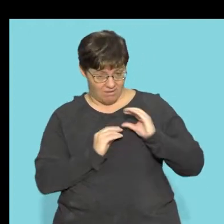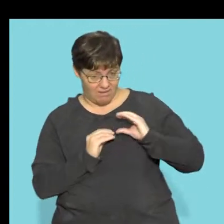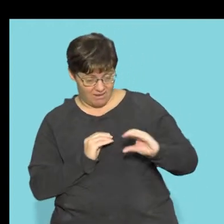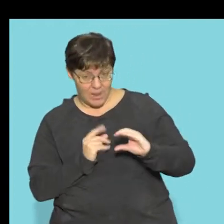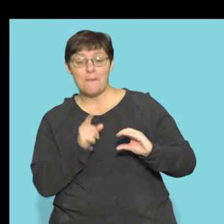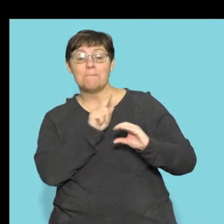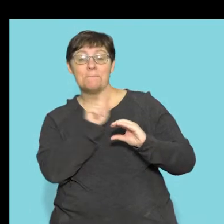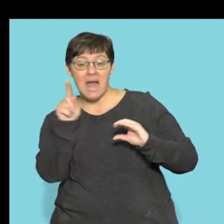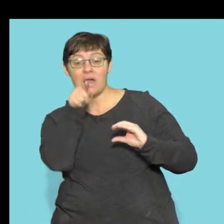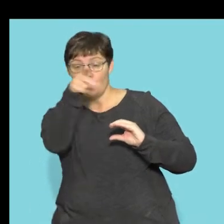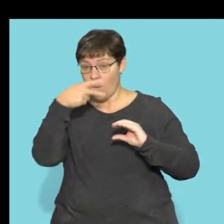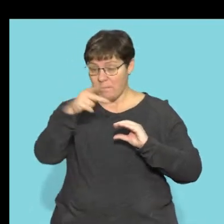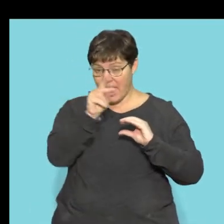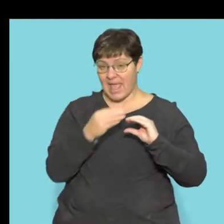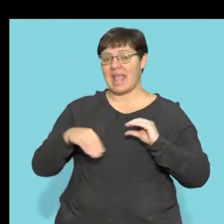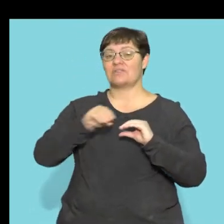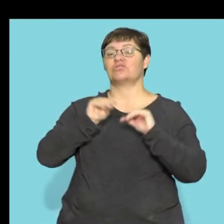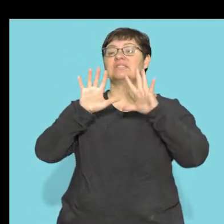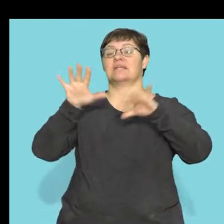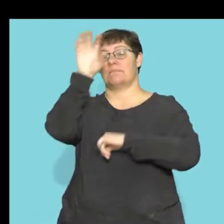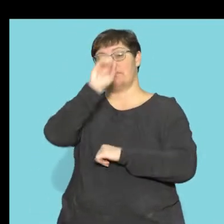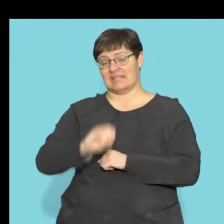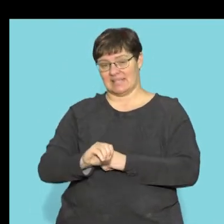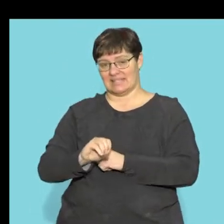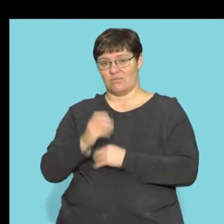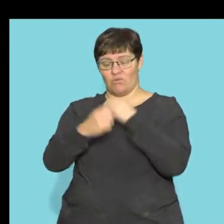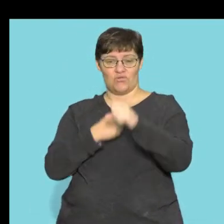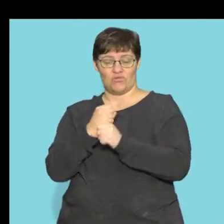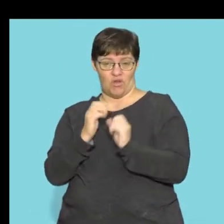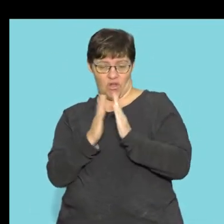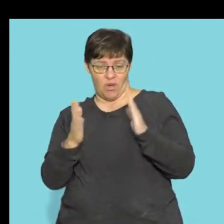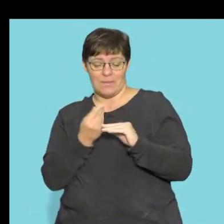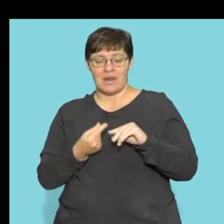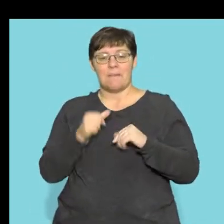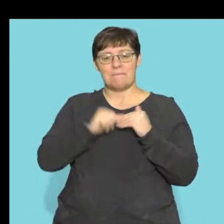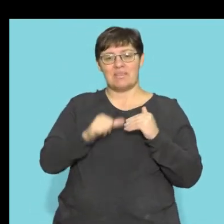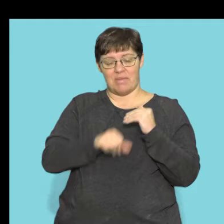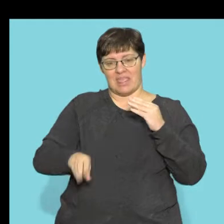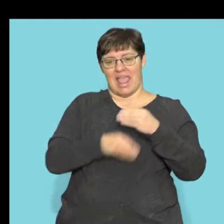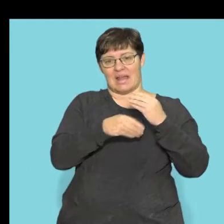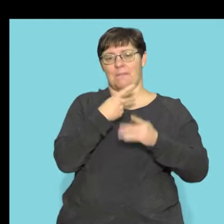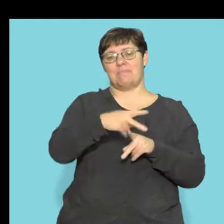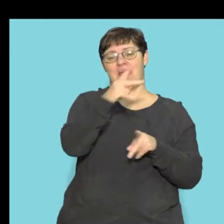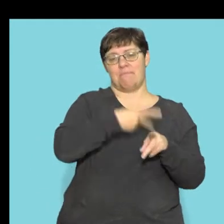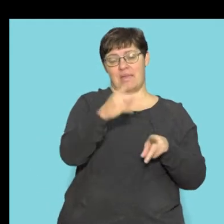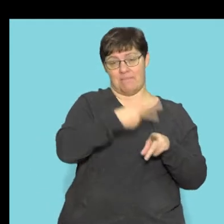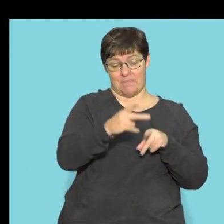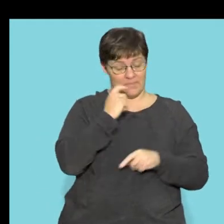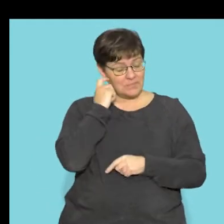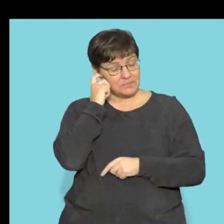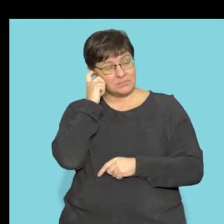an interest that is 10% per annum, compounded monthly. Now you can already see